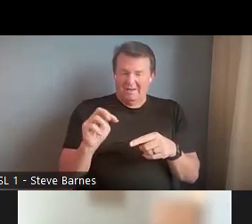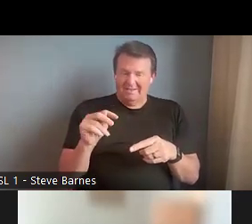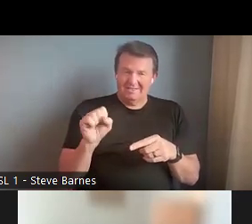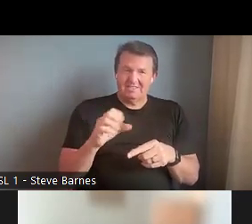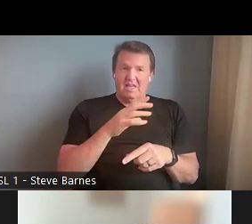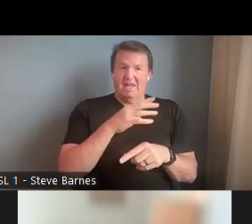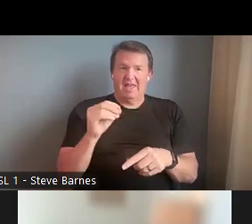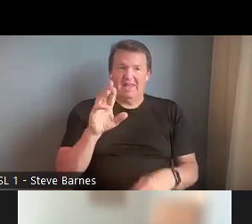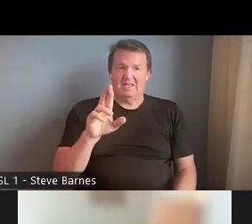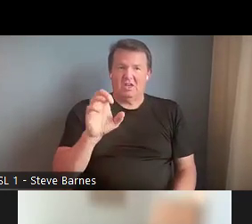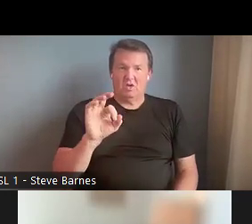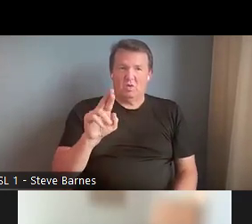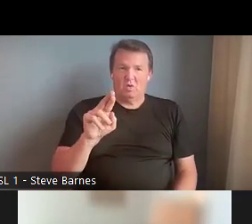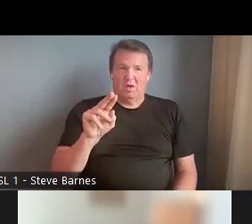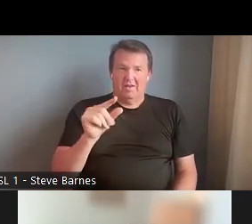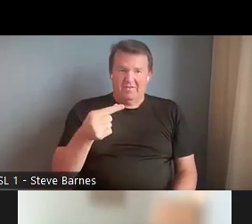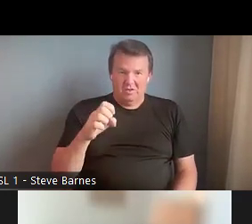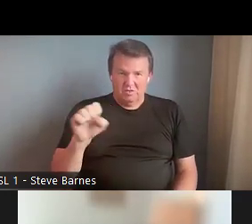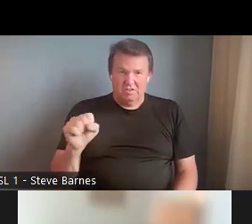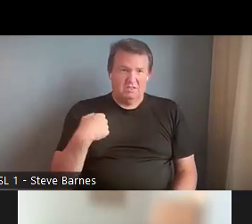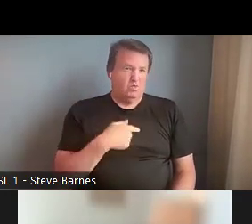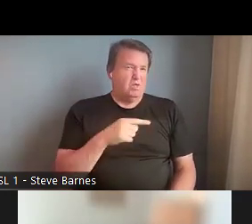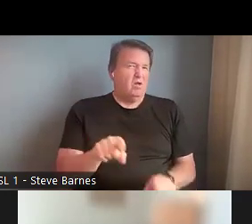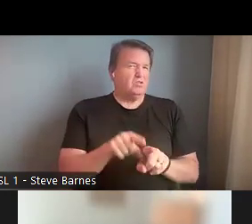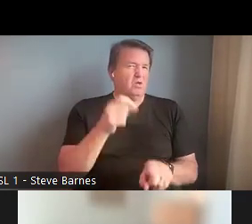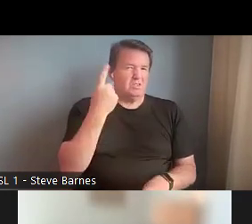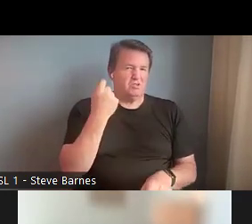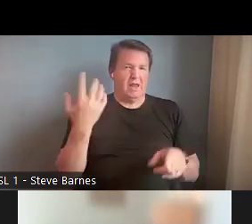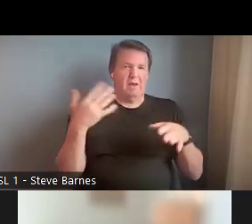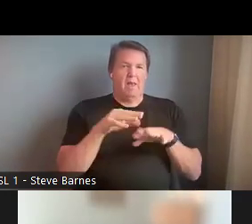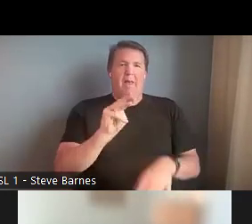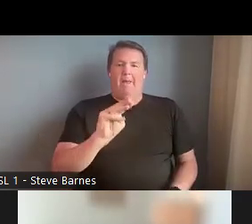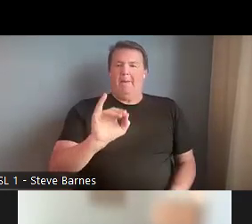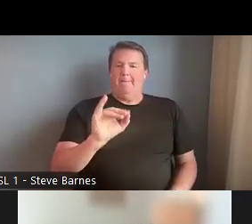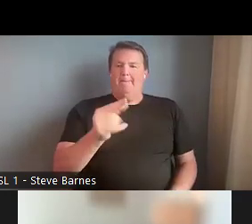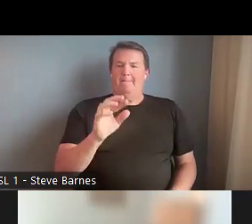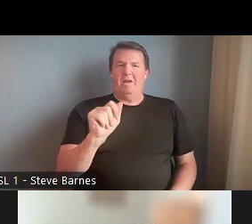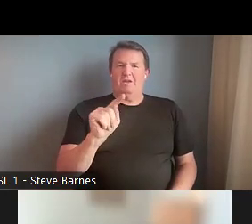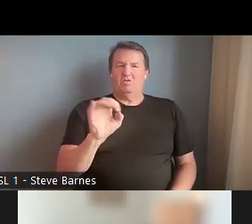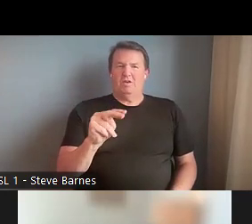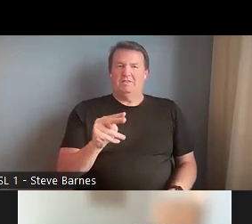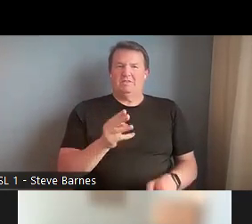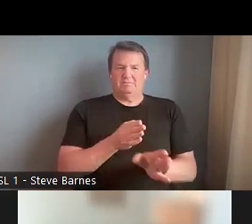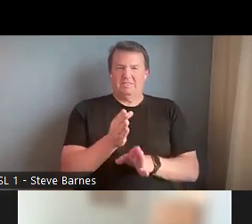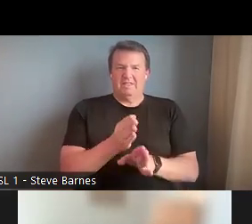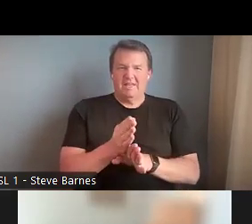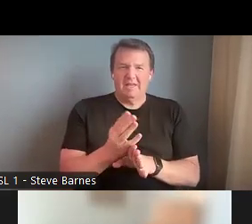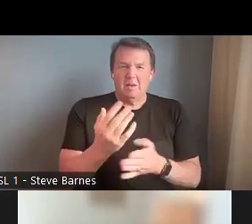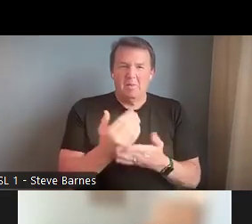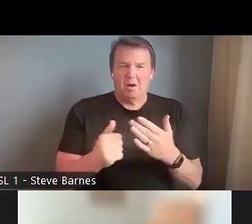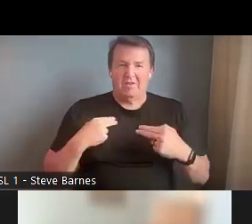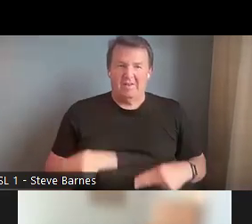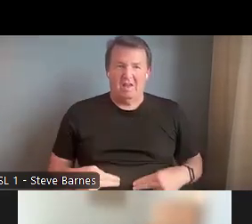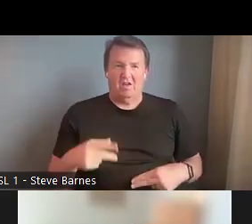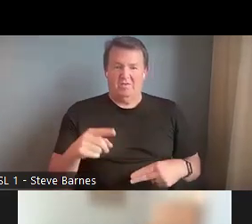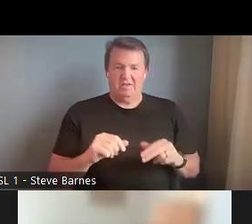displaced. We also know that migration is a key social determinant of health, which shapes lifelong stress